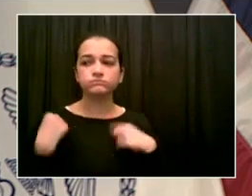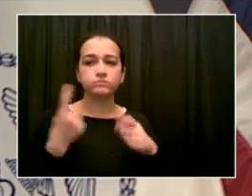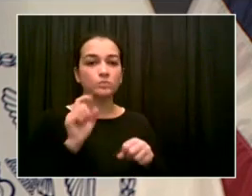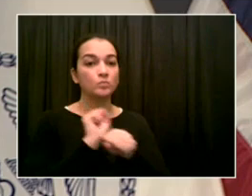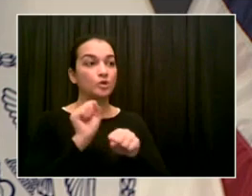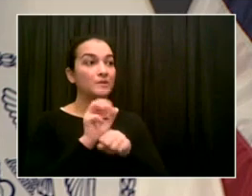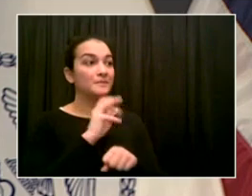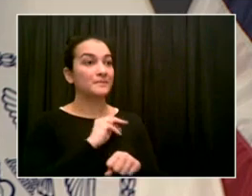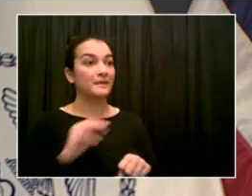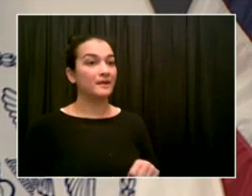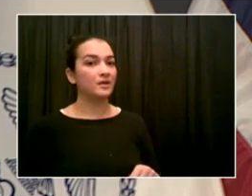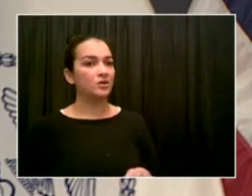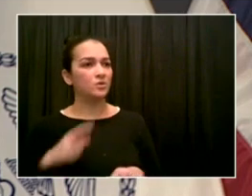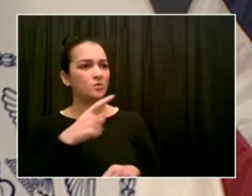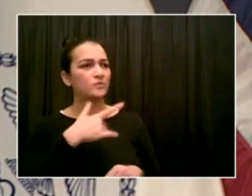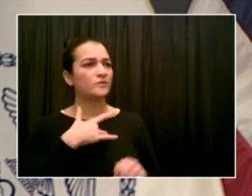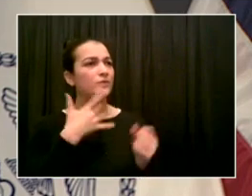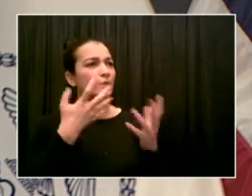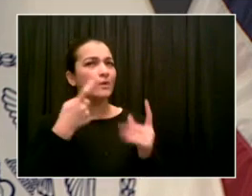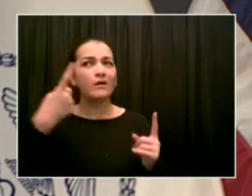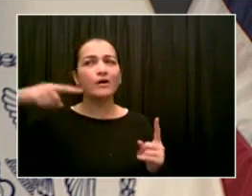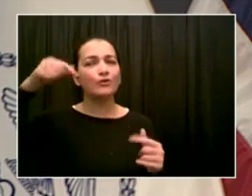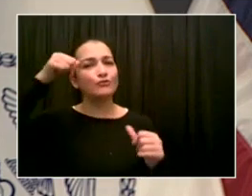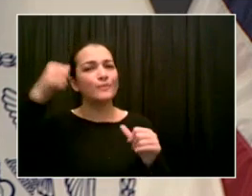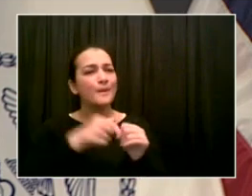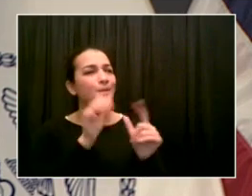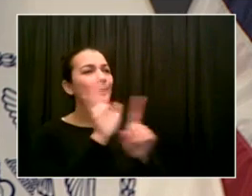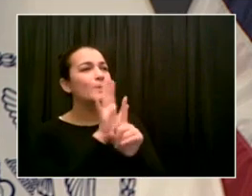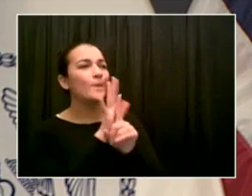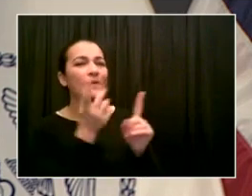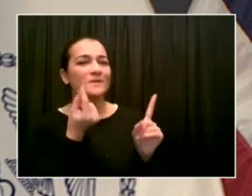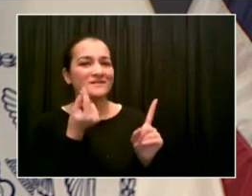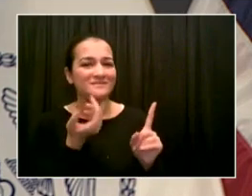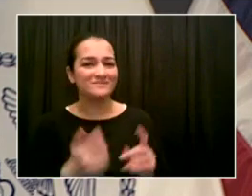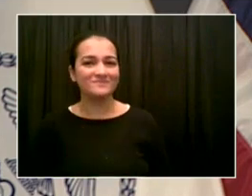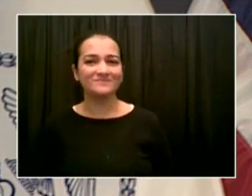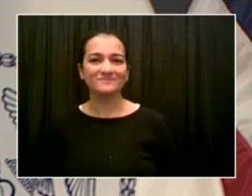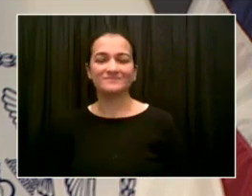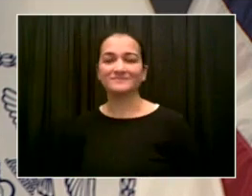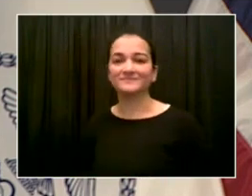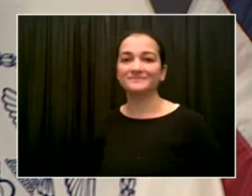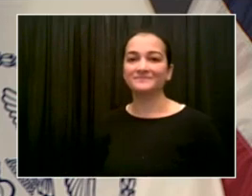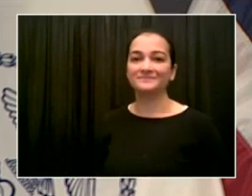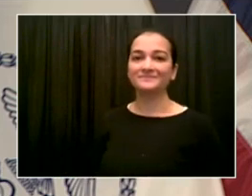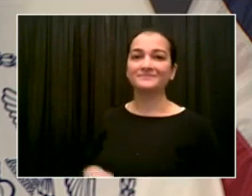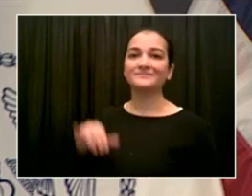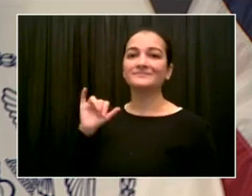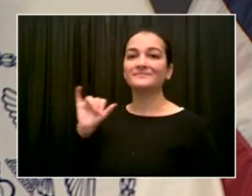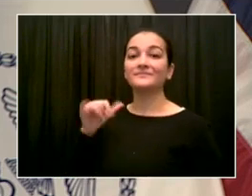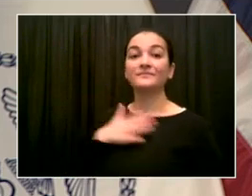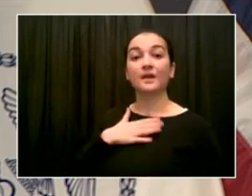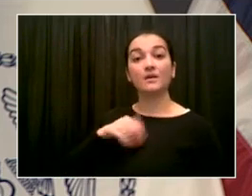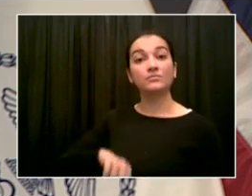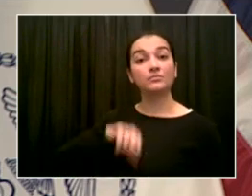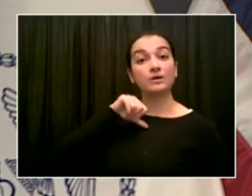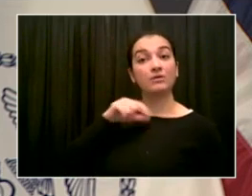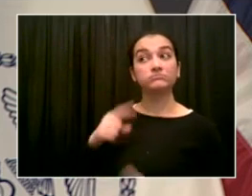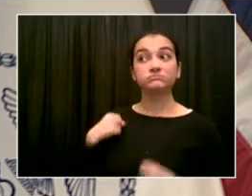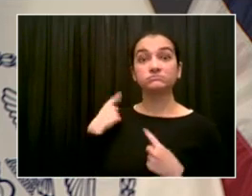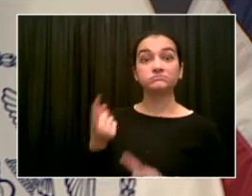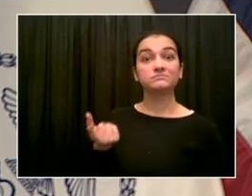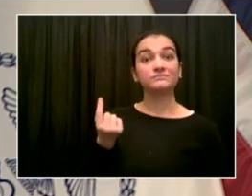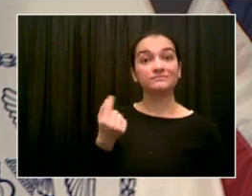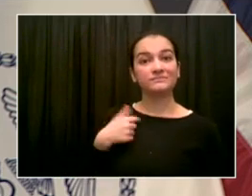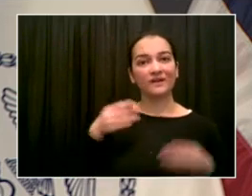what I'm proud of, and actually it was great the conversation earlier, several of the questions about fighting inequality. I truly